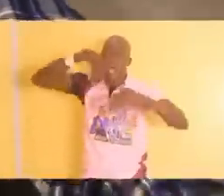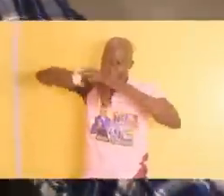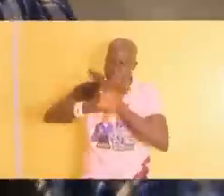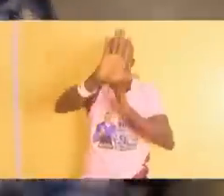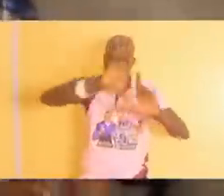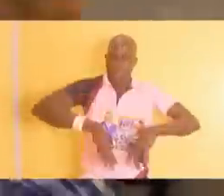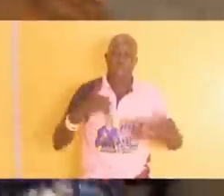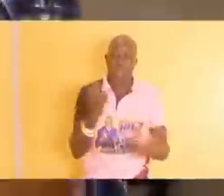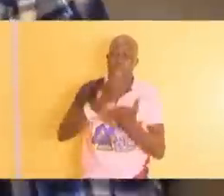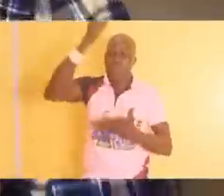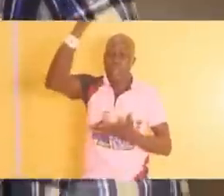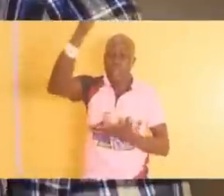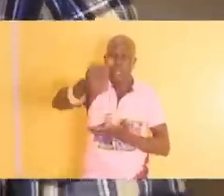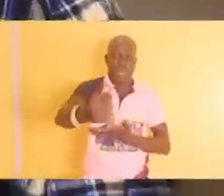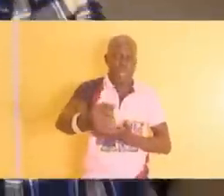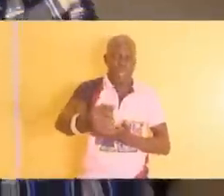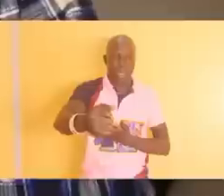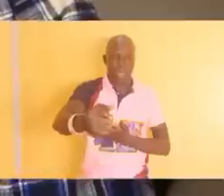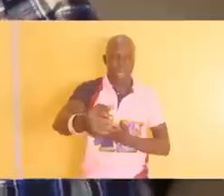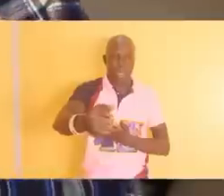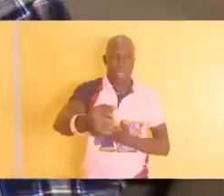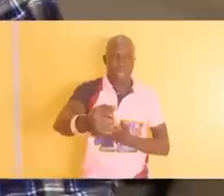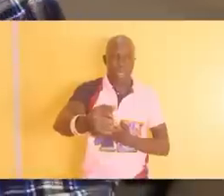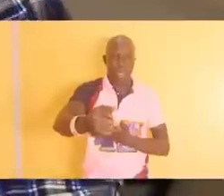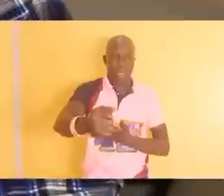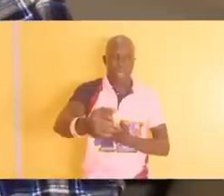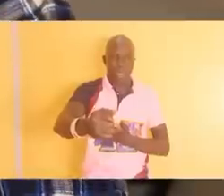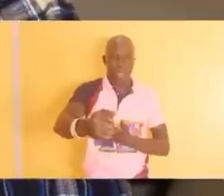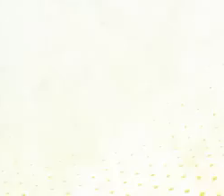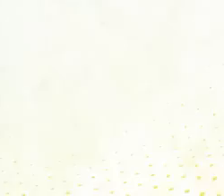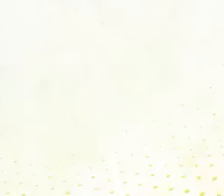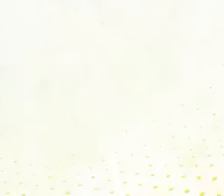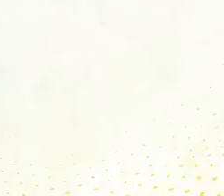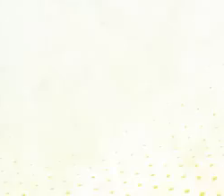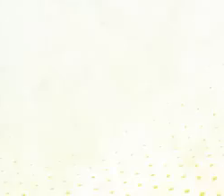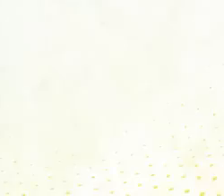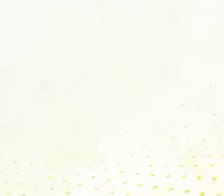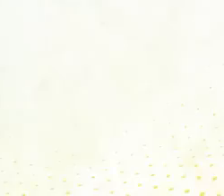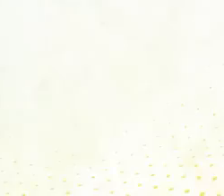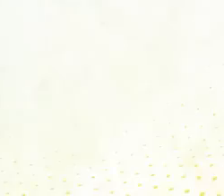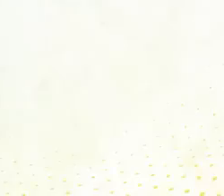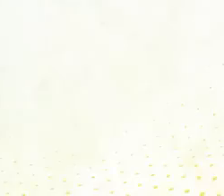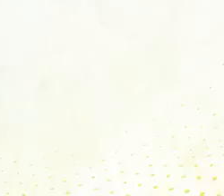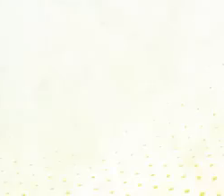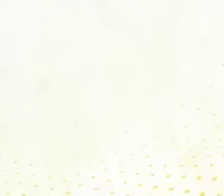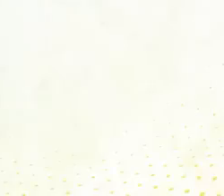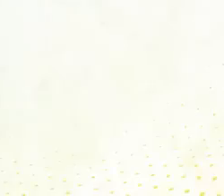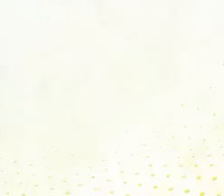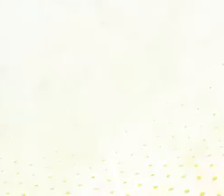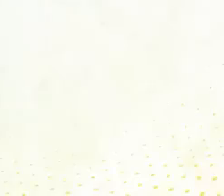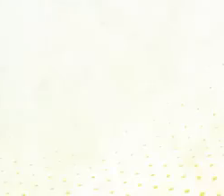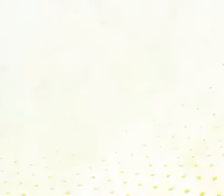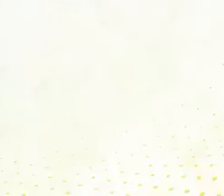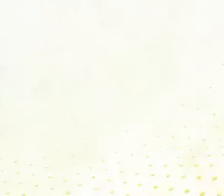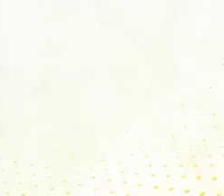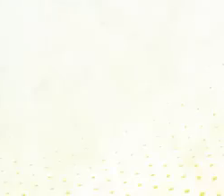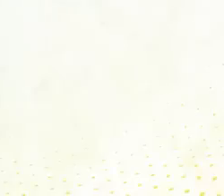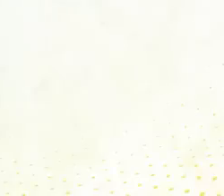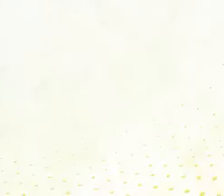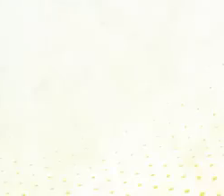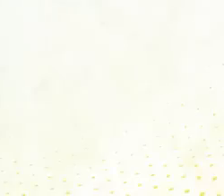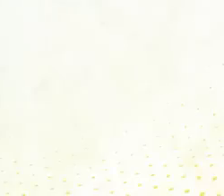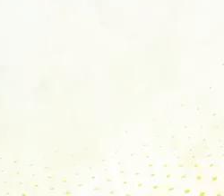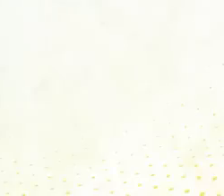Amen. It comes to your life. Olorun se bi oba o